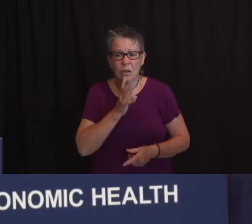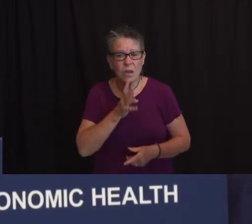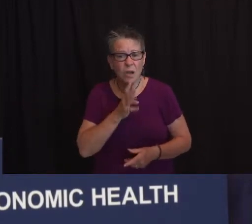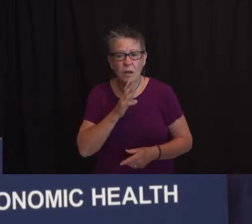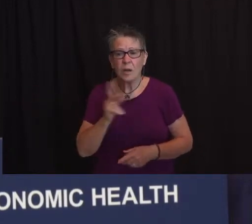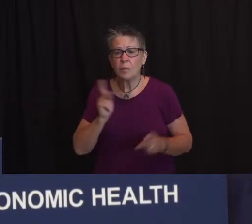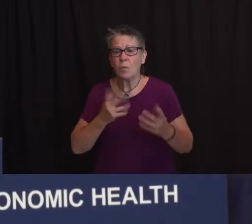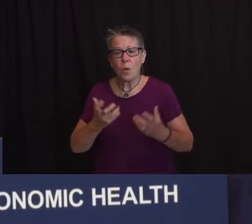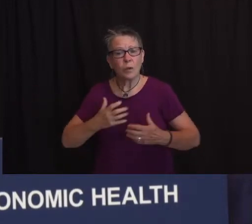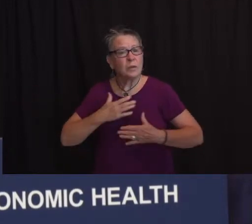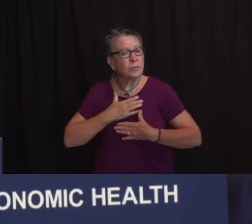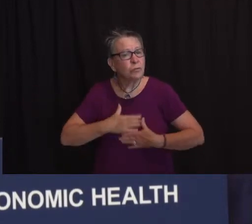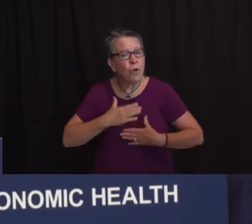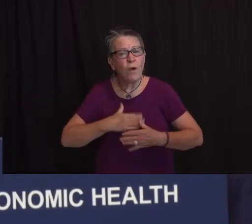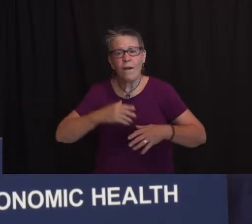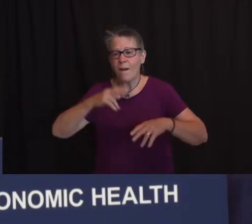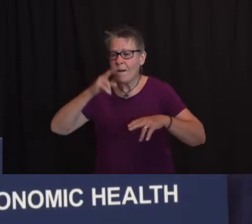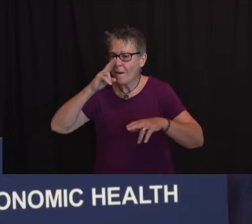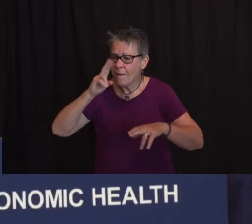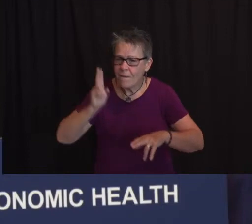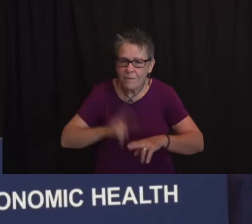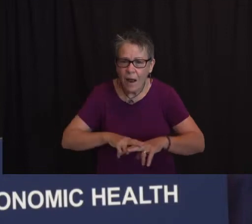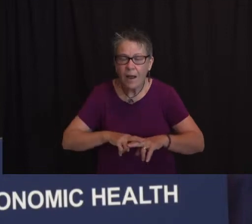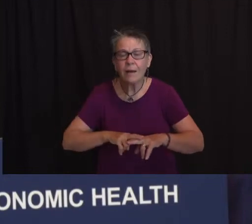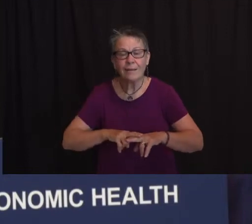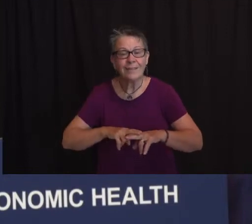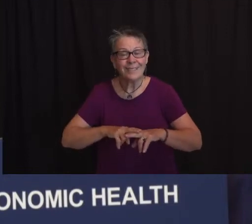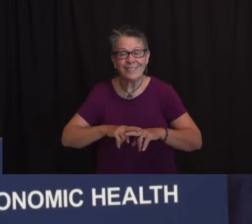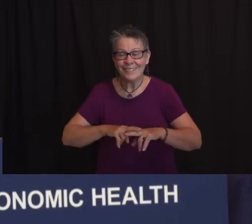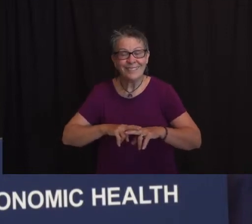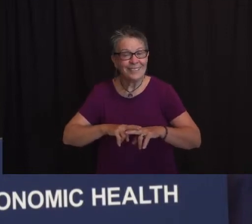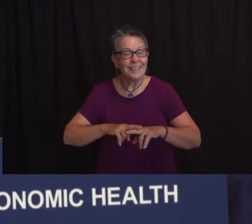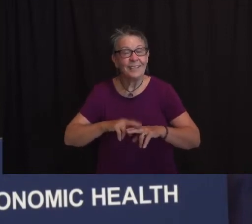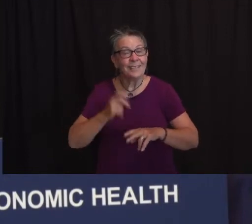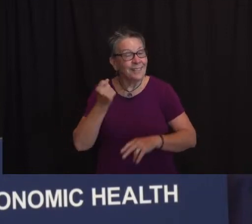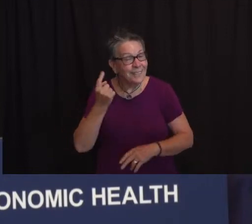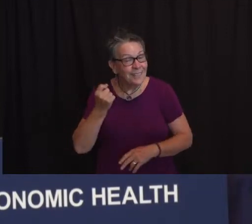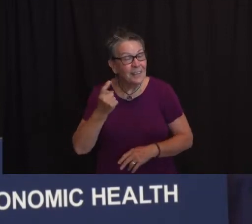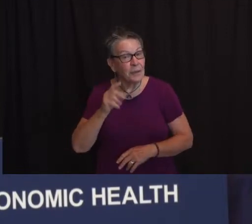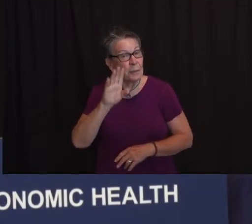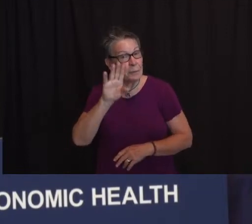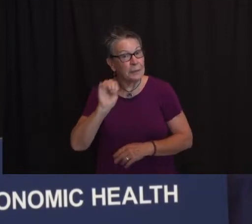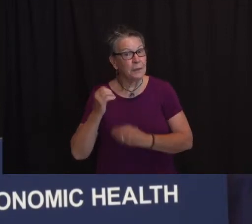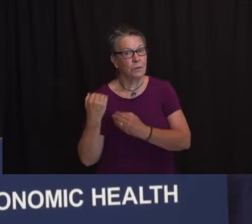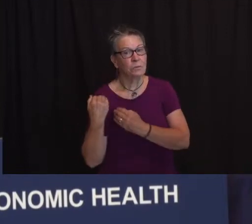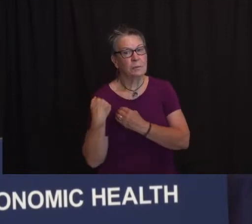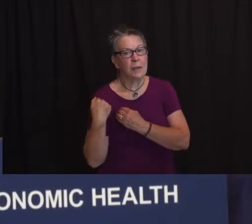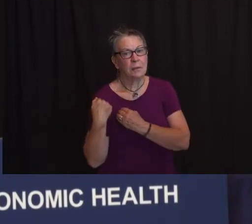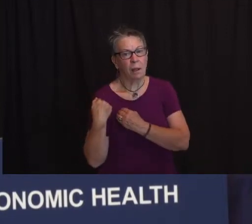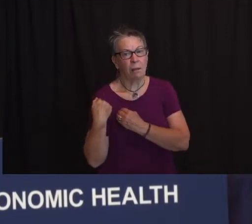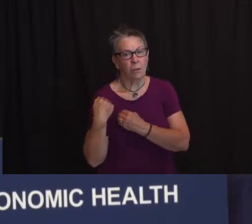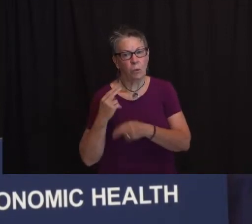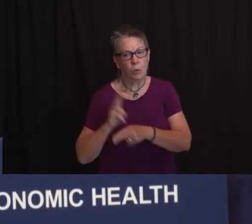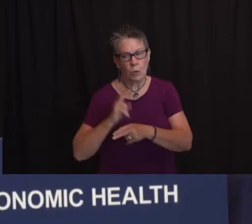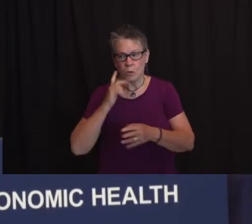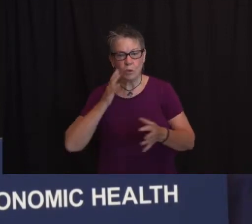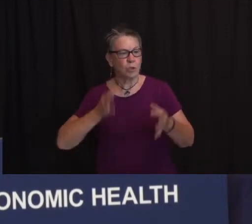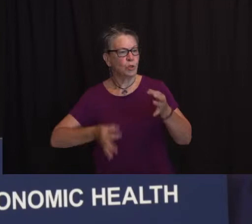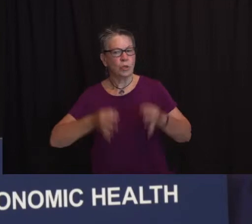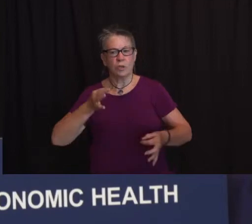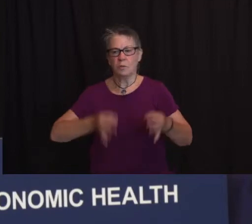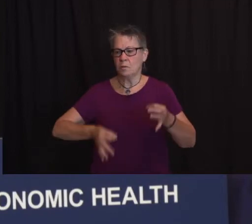responsibly. I was in down the shore, Jersey Shore, for the past 4 days, and I saw nothing but responsible